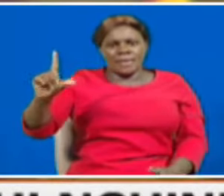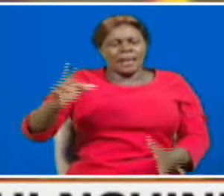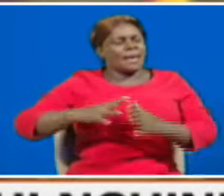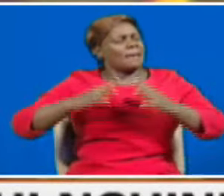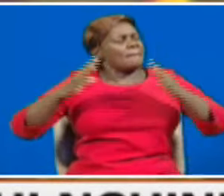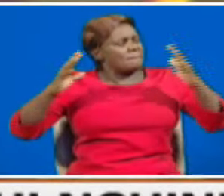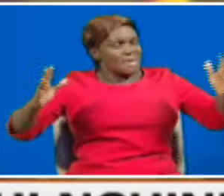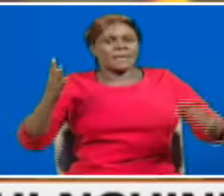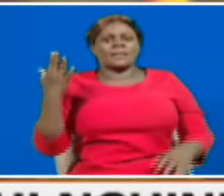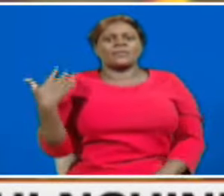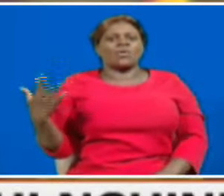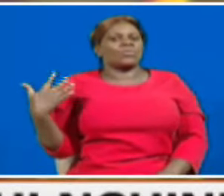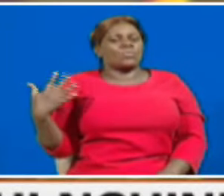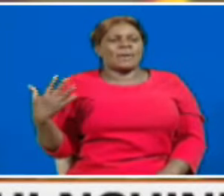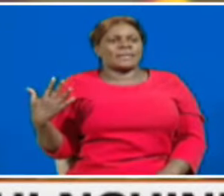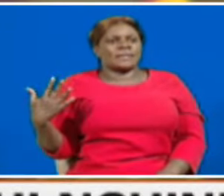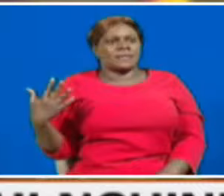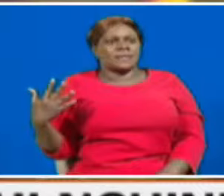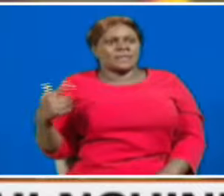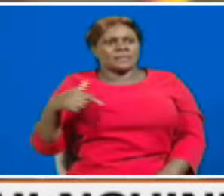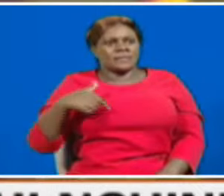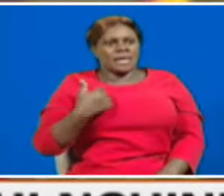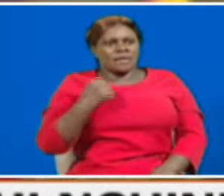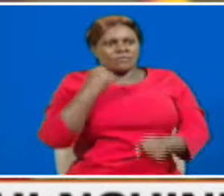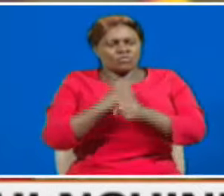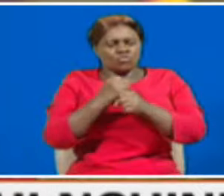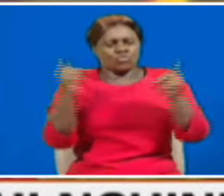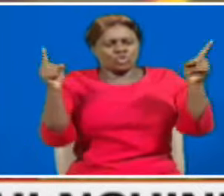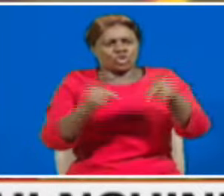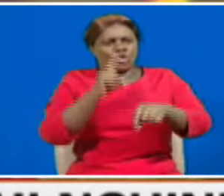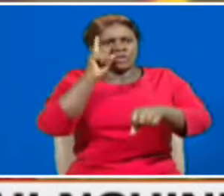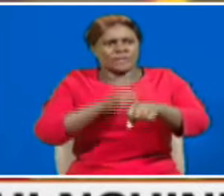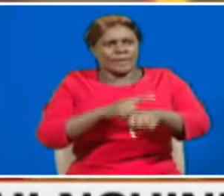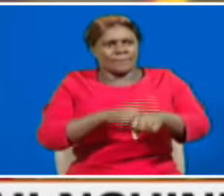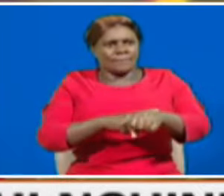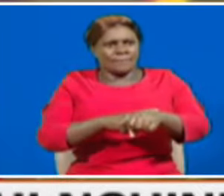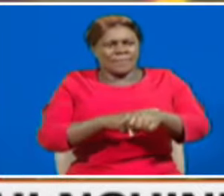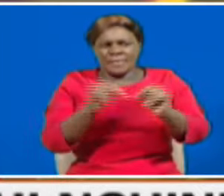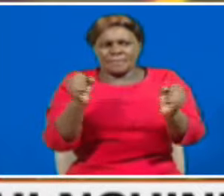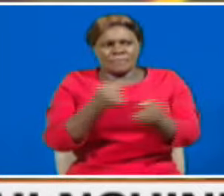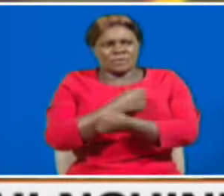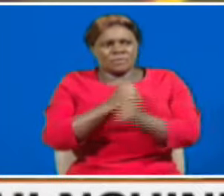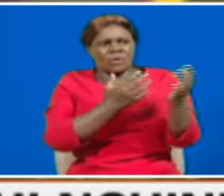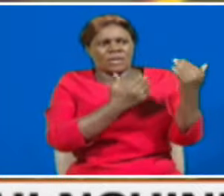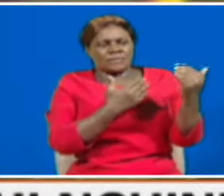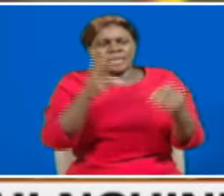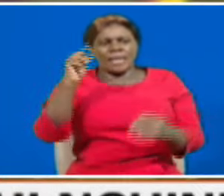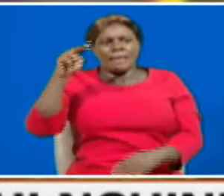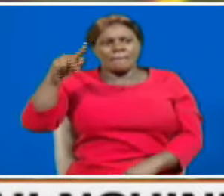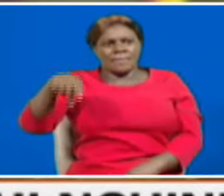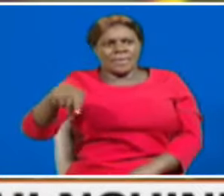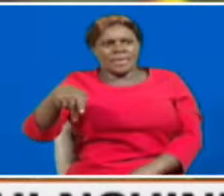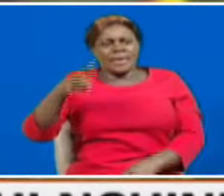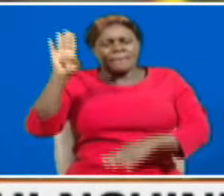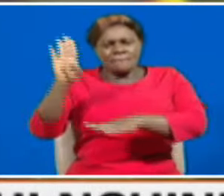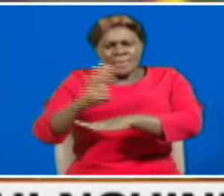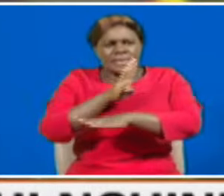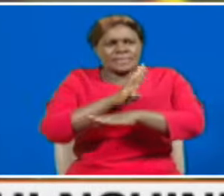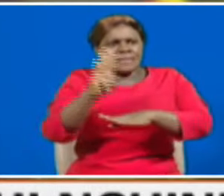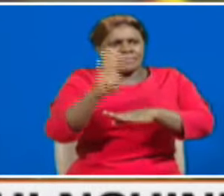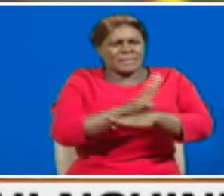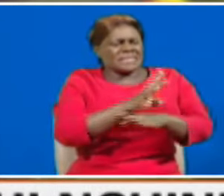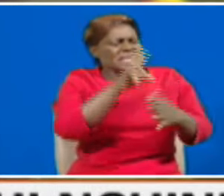big document, and within the shortest time possible, you cannot expect a member of parliament who is so busy